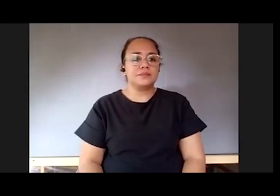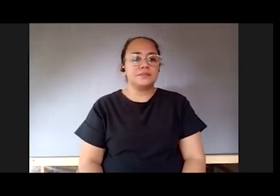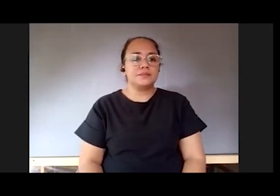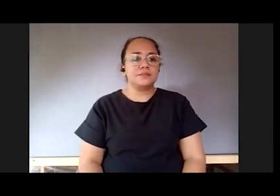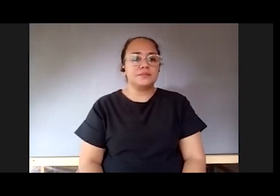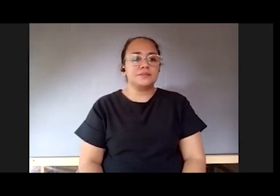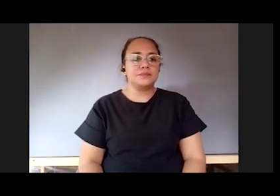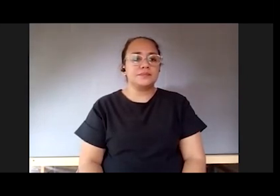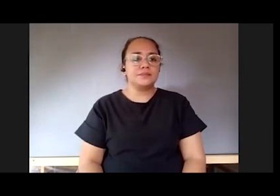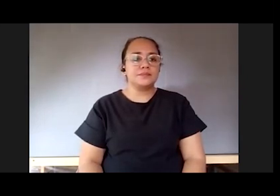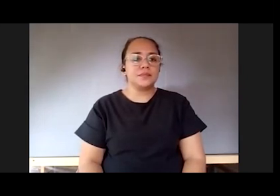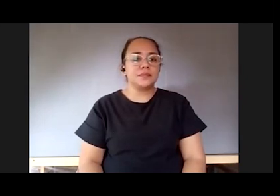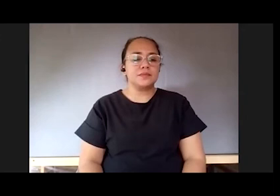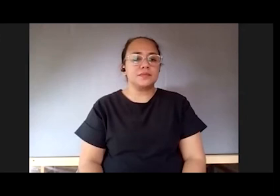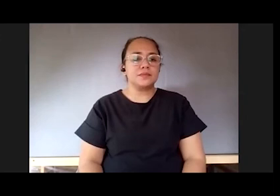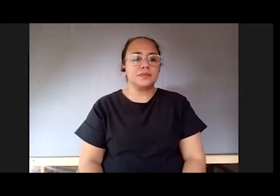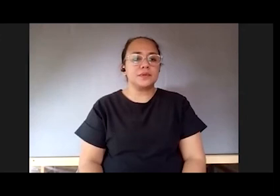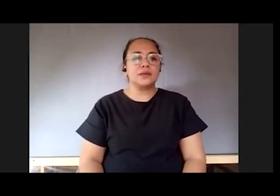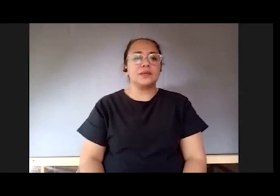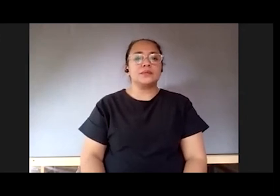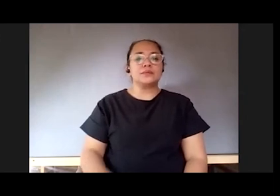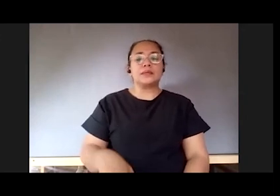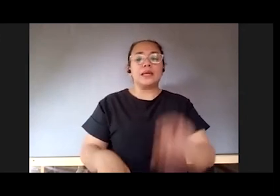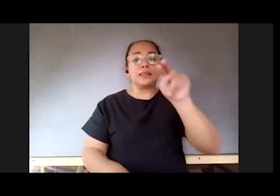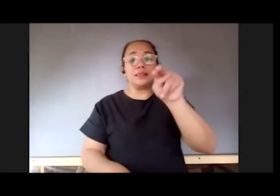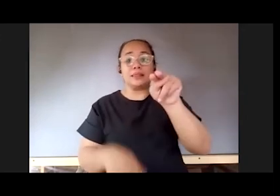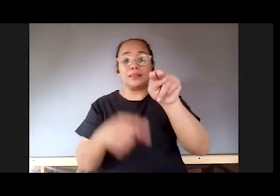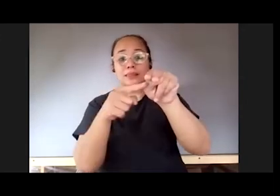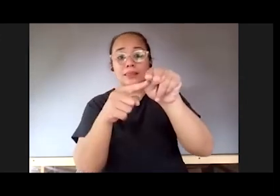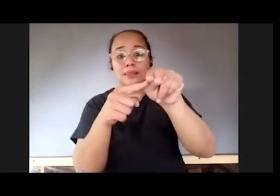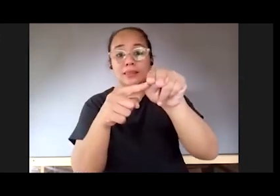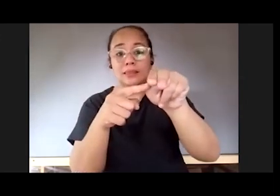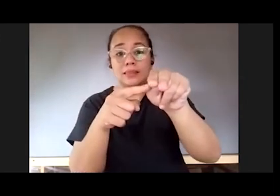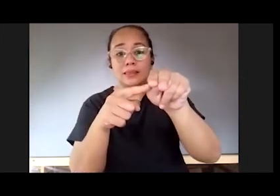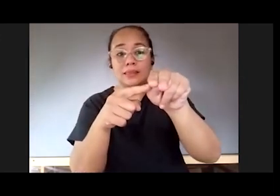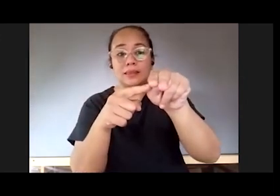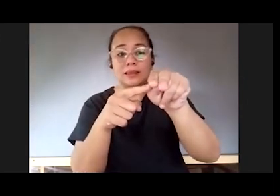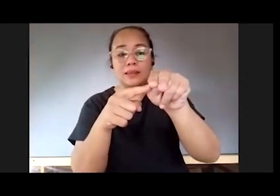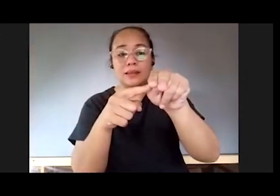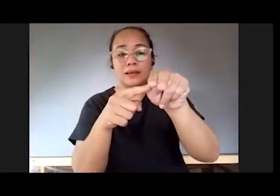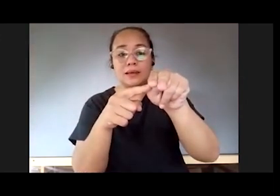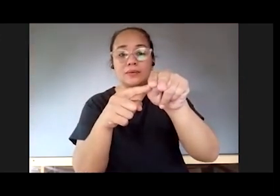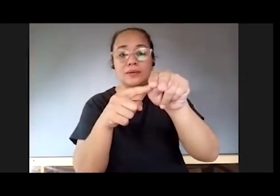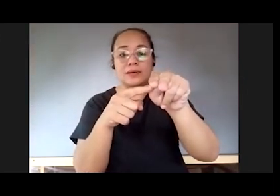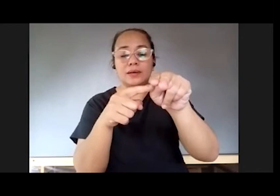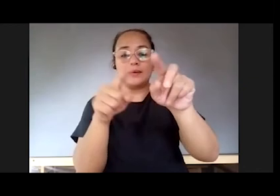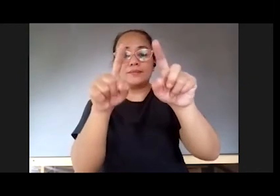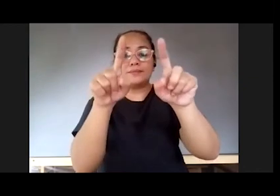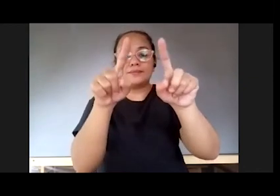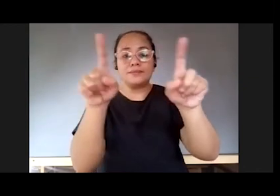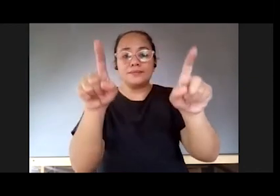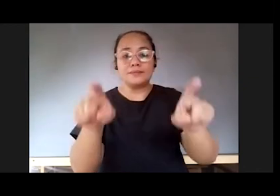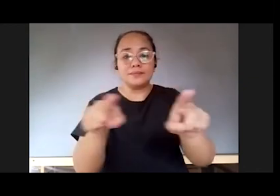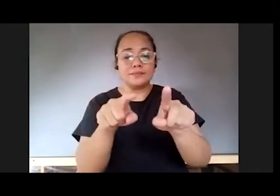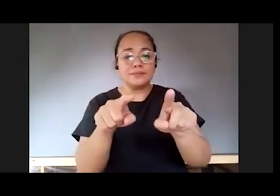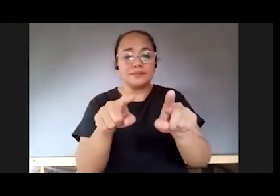noun and number, noun should be encircled with brackets. So add a bracket after